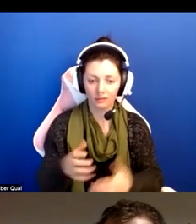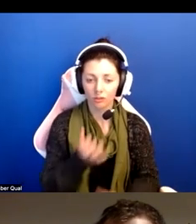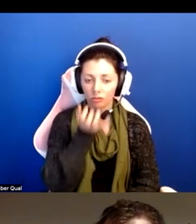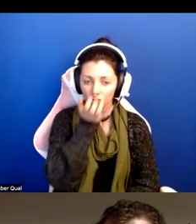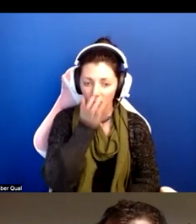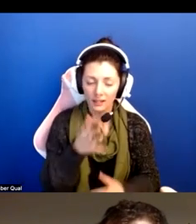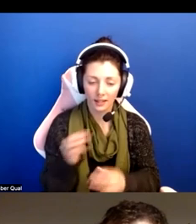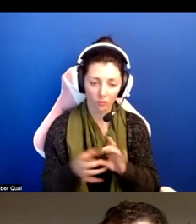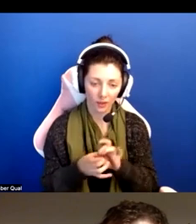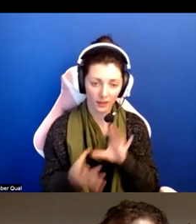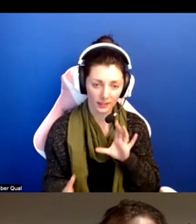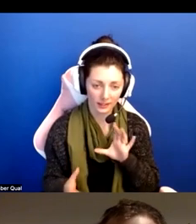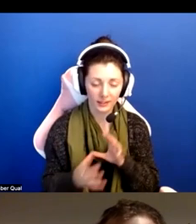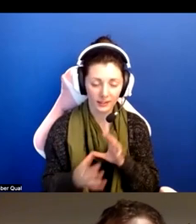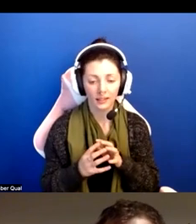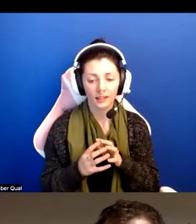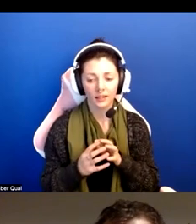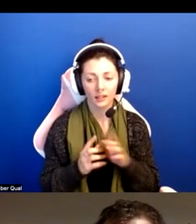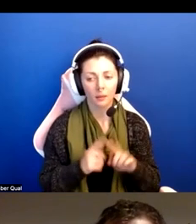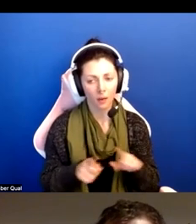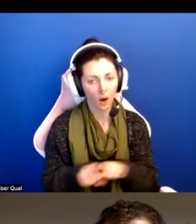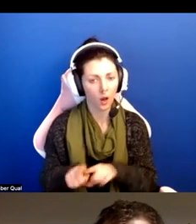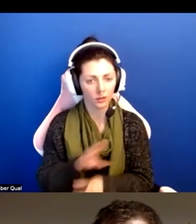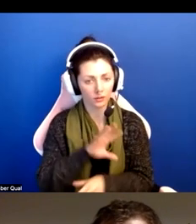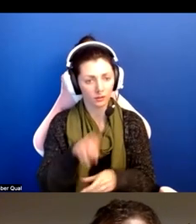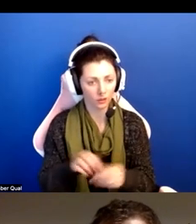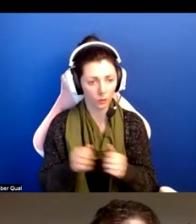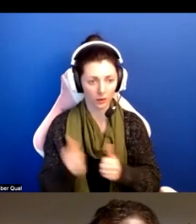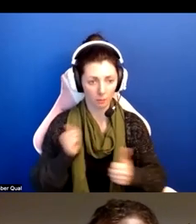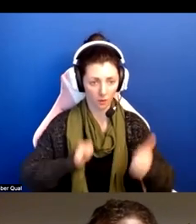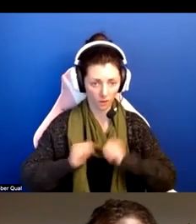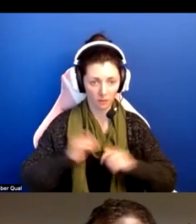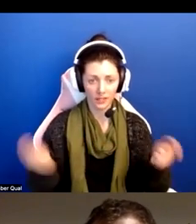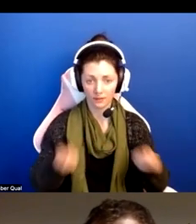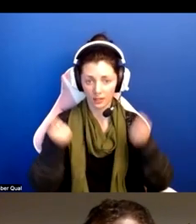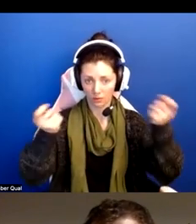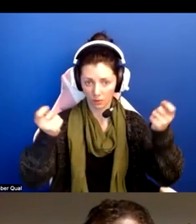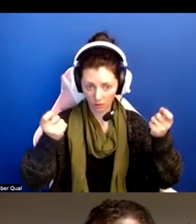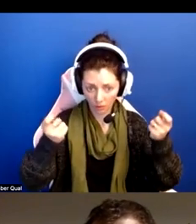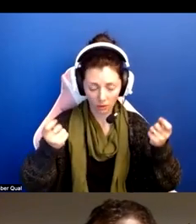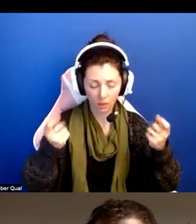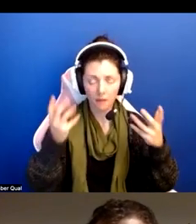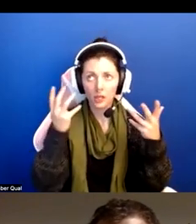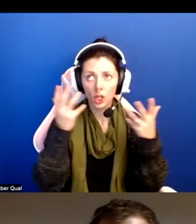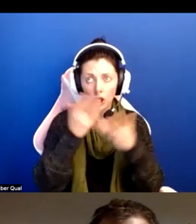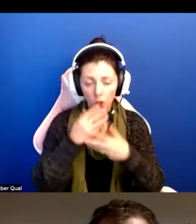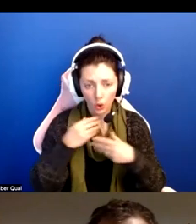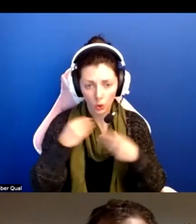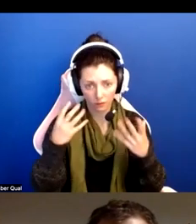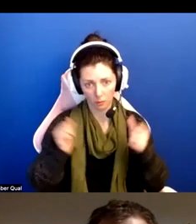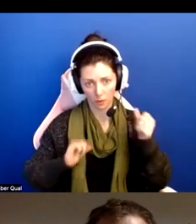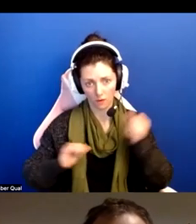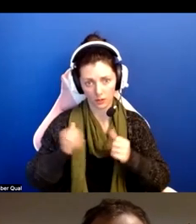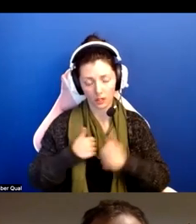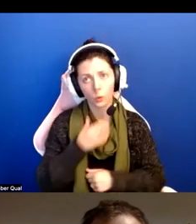were also part of the performance festival that was associated with the exhibit. Did a beautiful, beautiful performance, which I wish had been